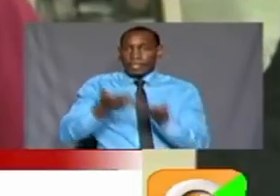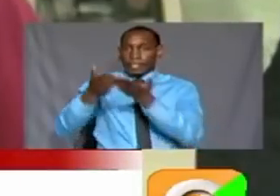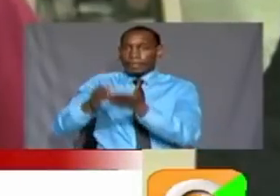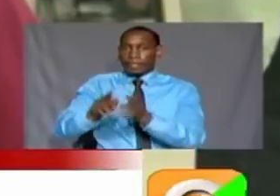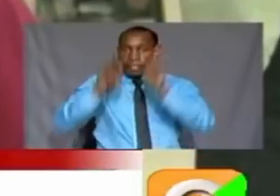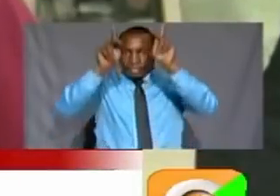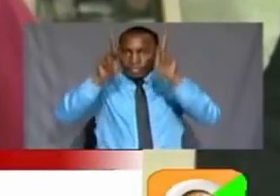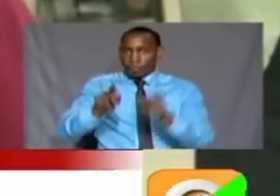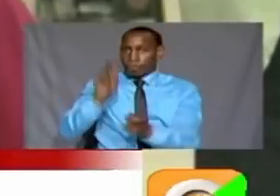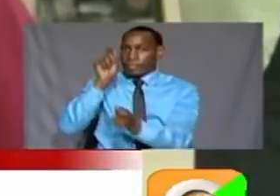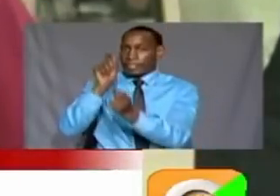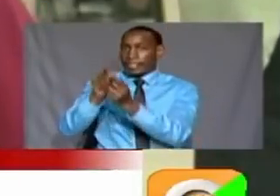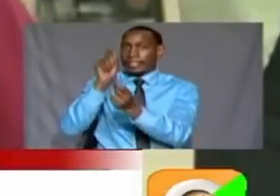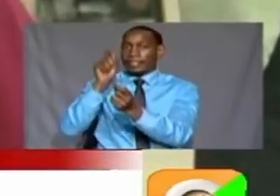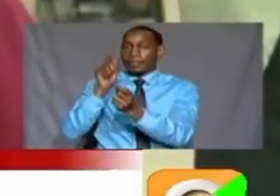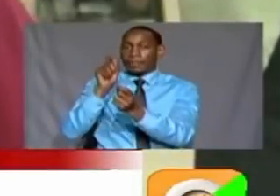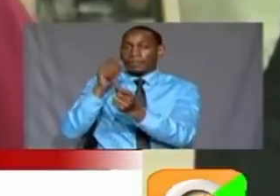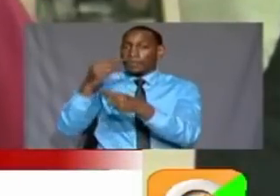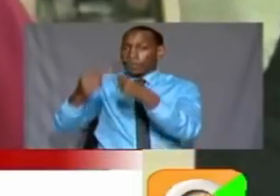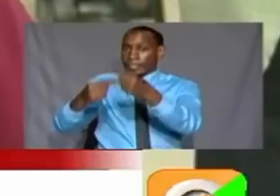for testing,